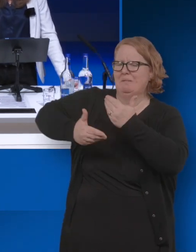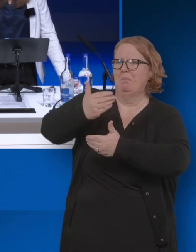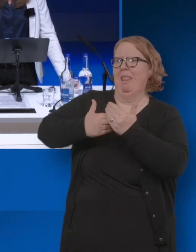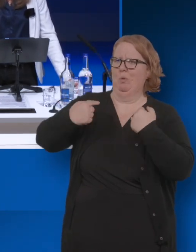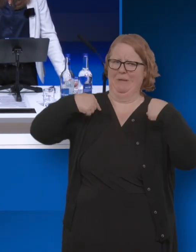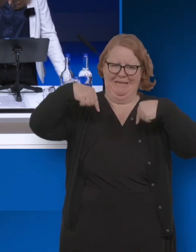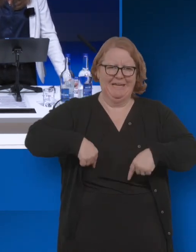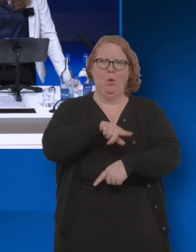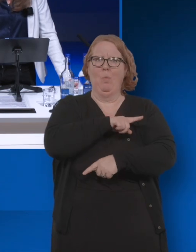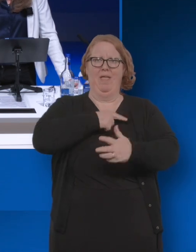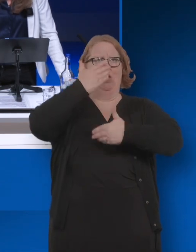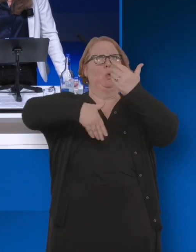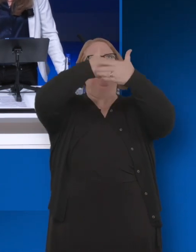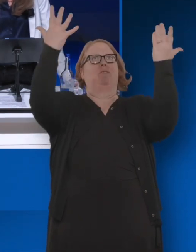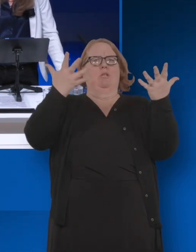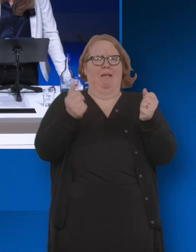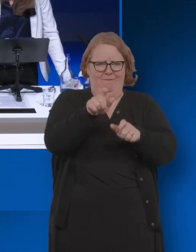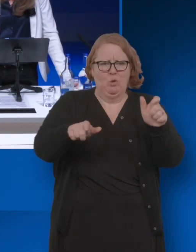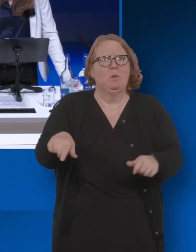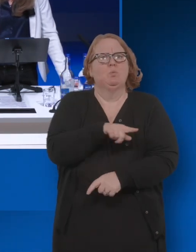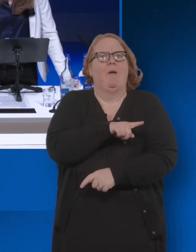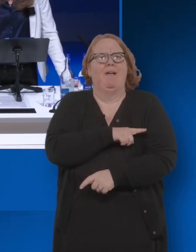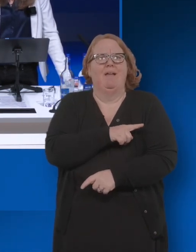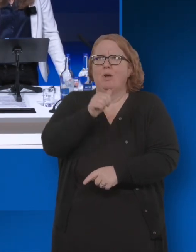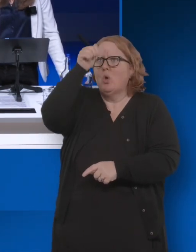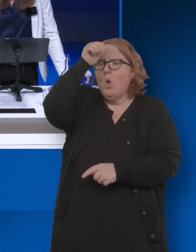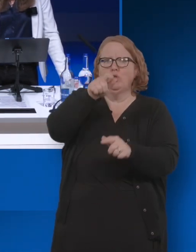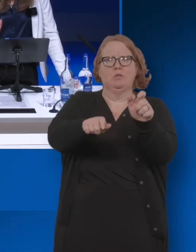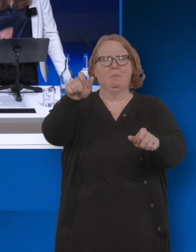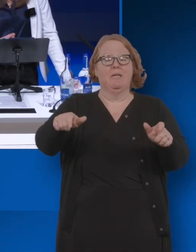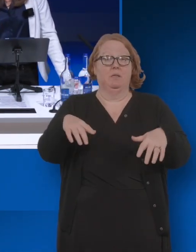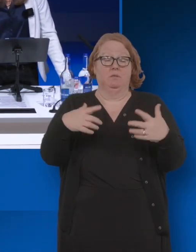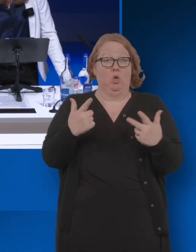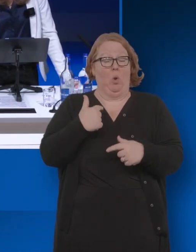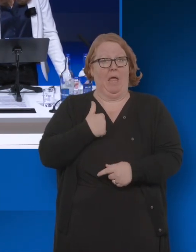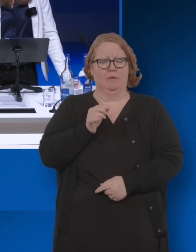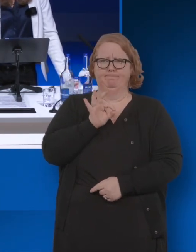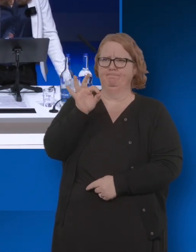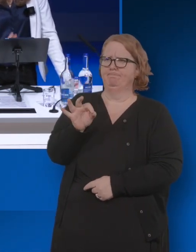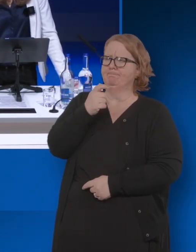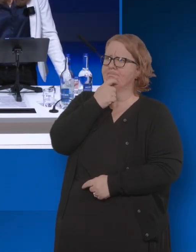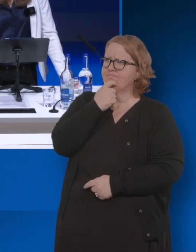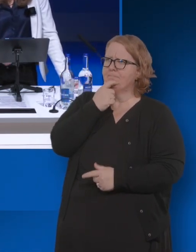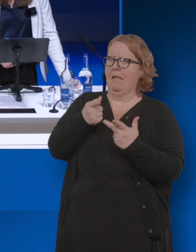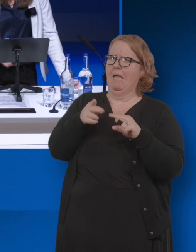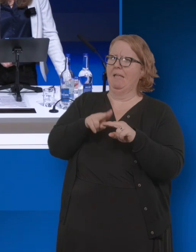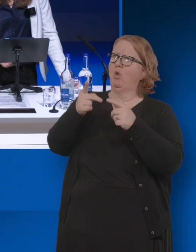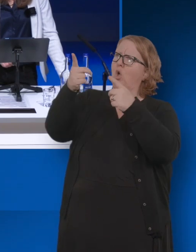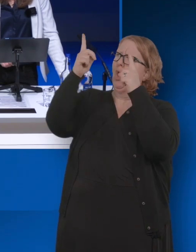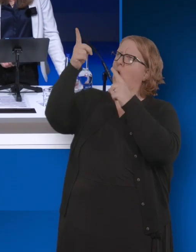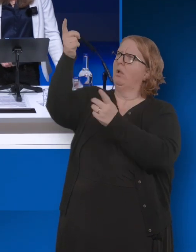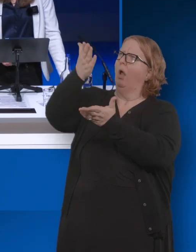as conscious beings? And I have asked the question, if God exists, does that help